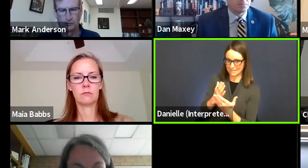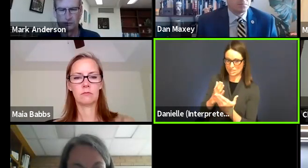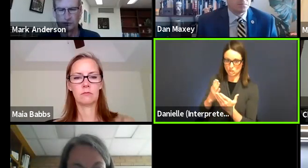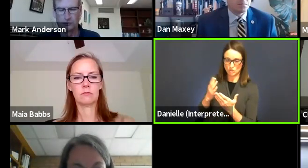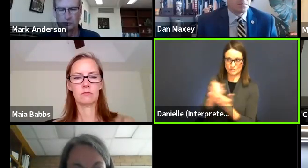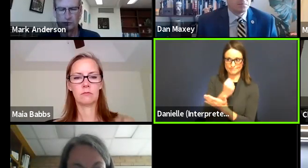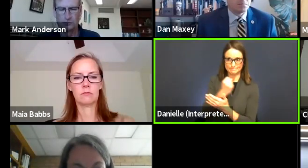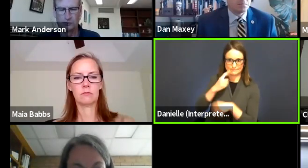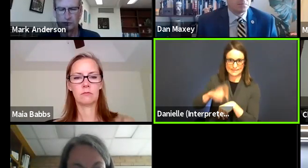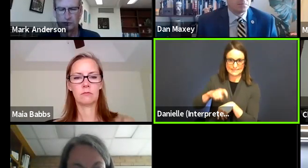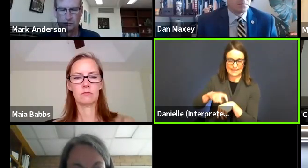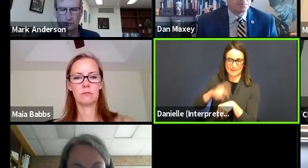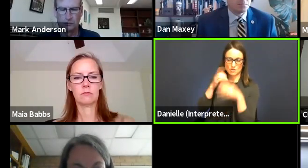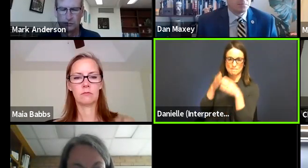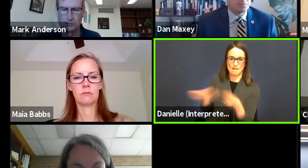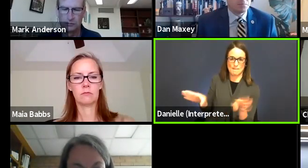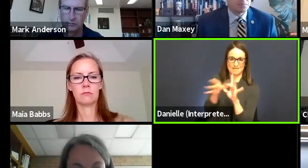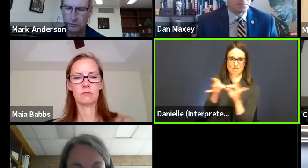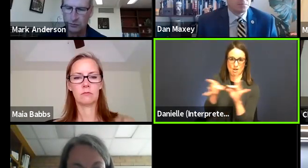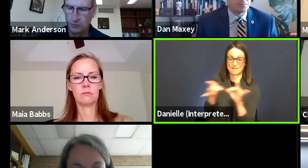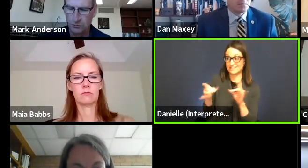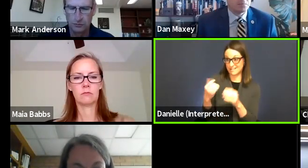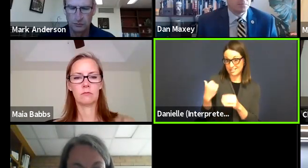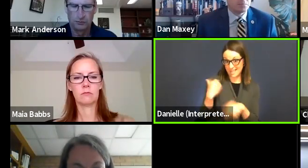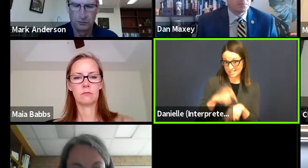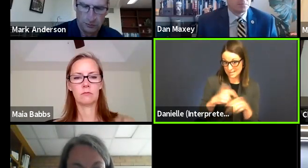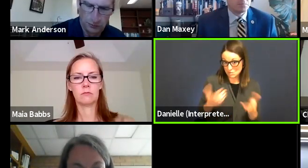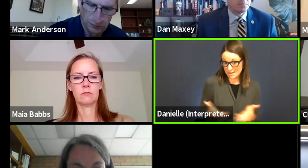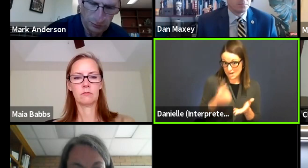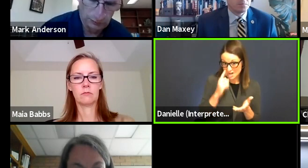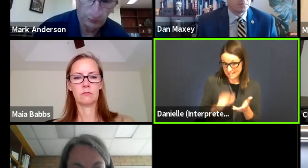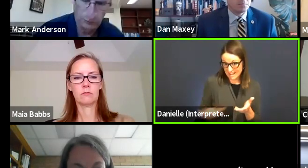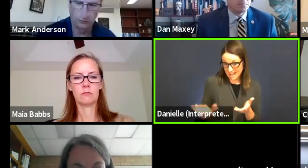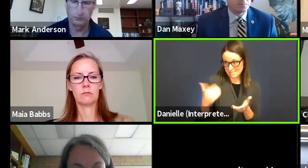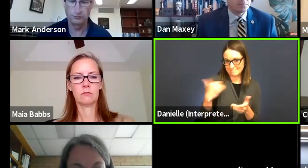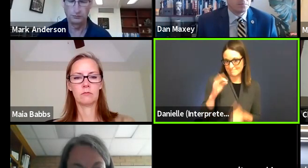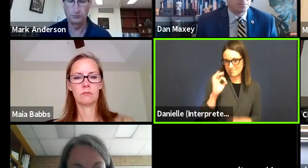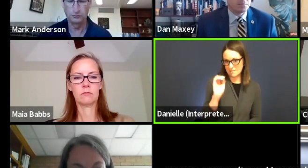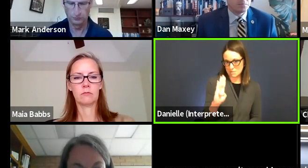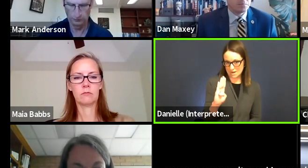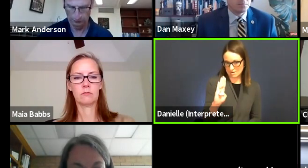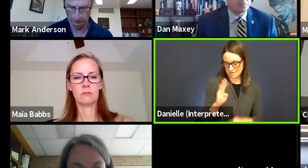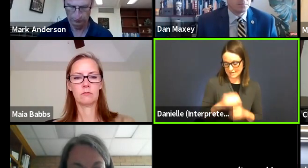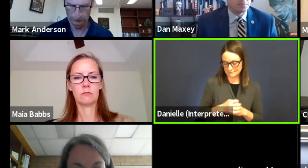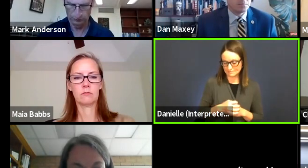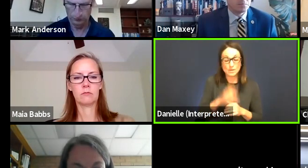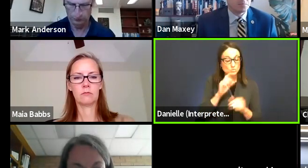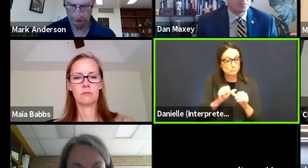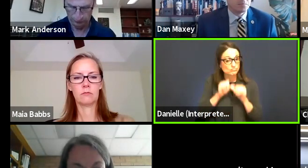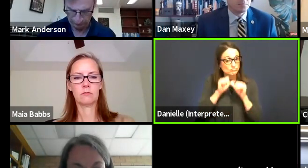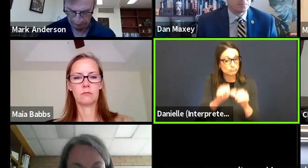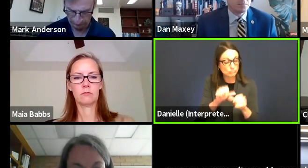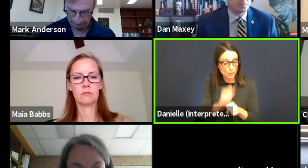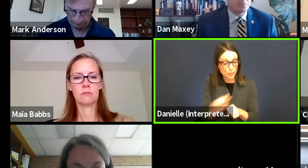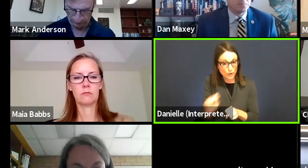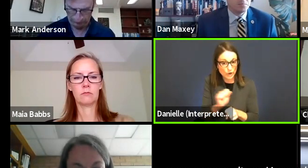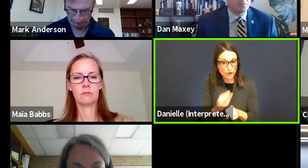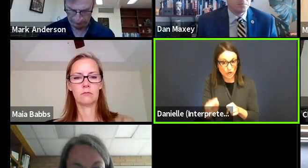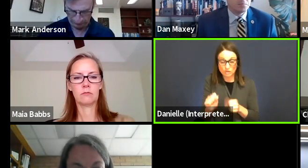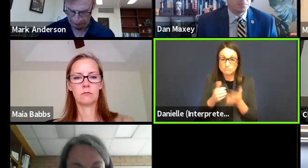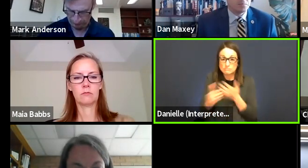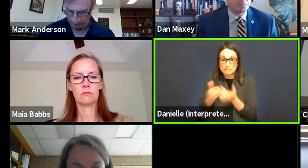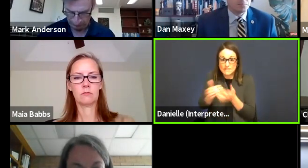last time you were here on campus back in February. And we continued this work even as operations shifted with stay-at-home